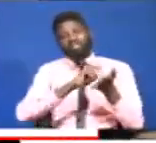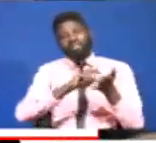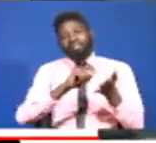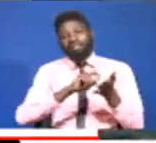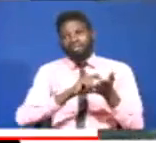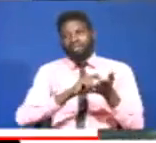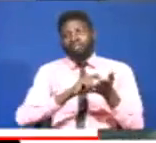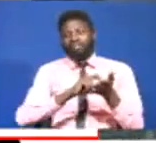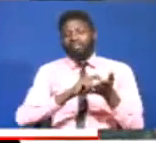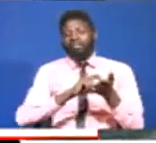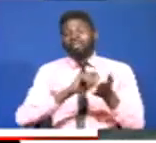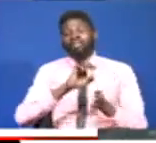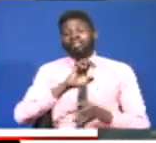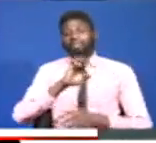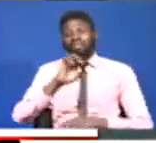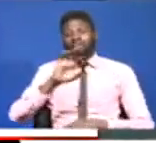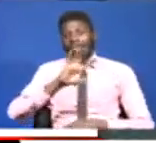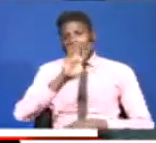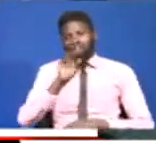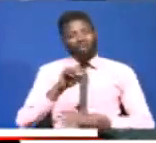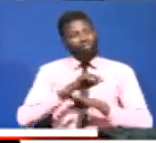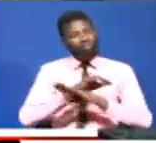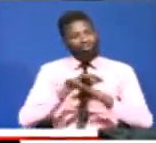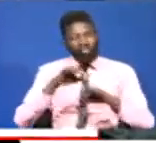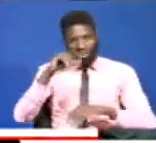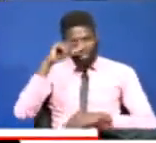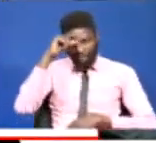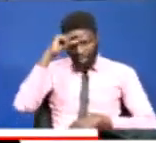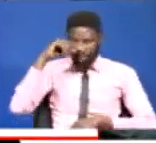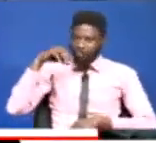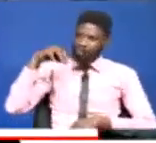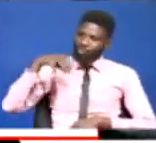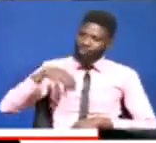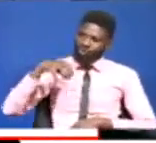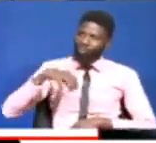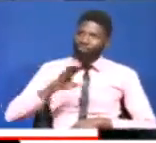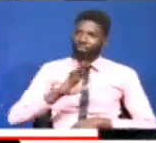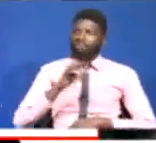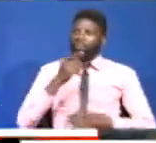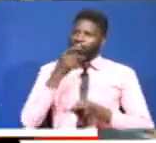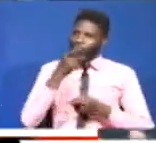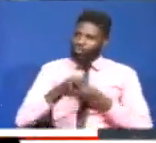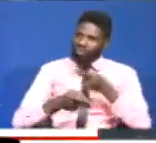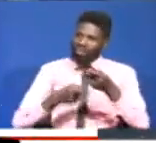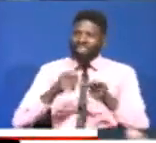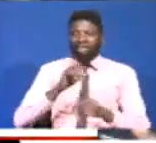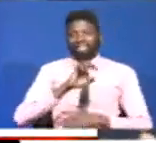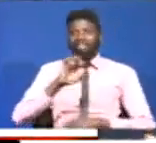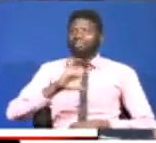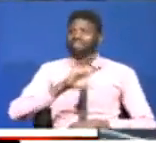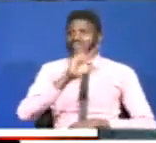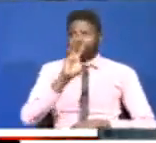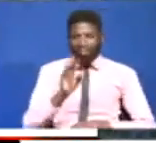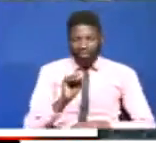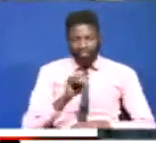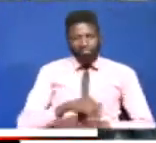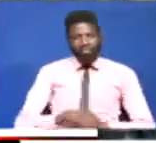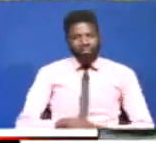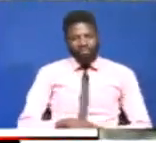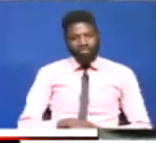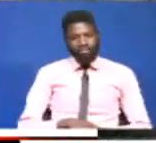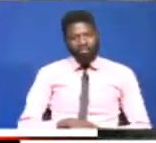sio serikali ya Kongo, kwa sababu hii ni process ya Afrika Mashariki. Asante. Are you happy with the outcome of